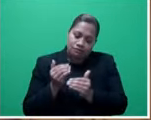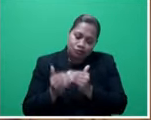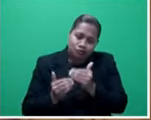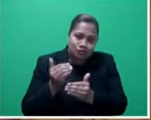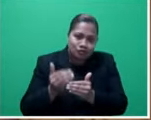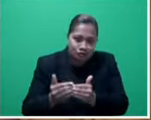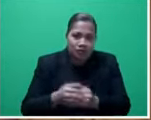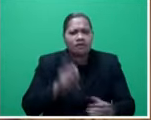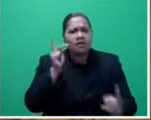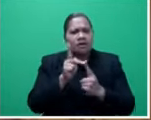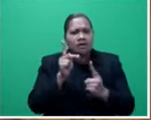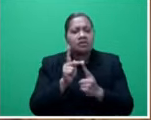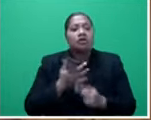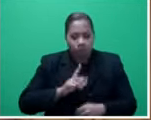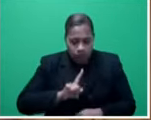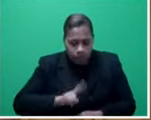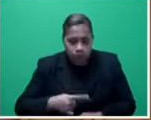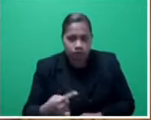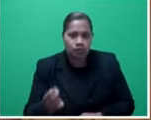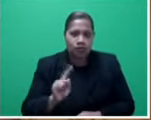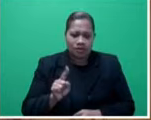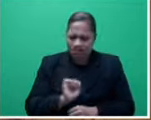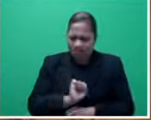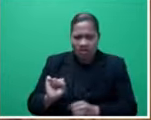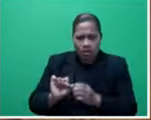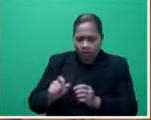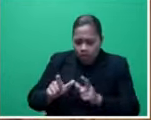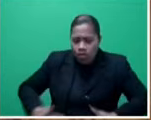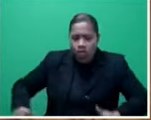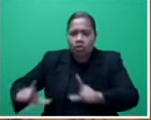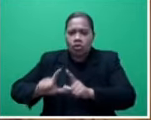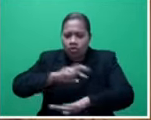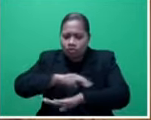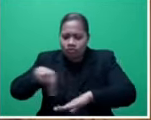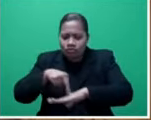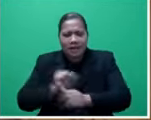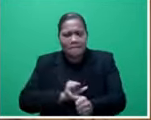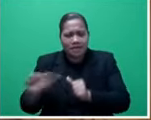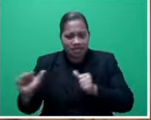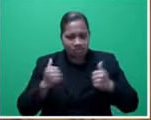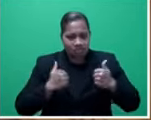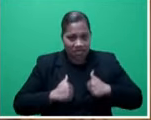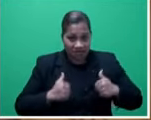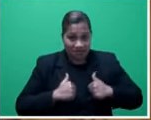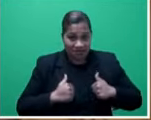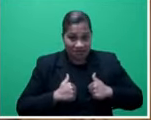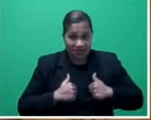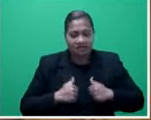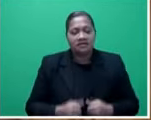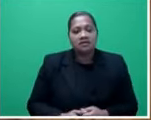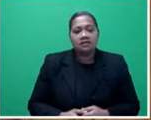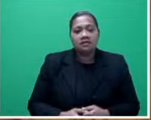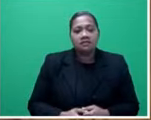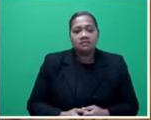of determining its continuing relevance to the local, regional, and international best practices. Honourable Speaker say, the